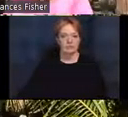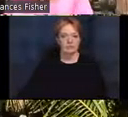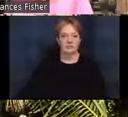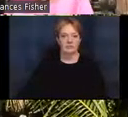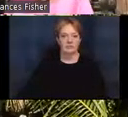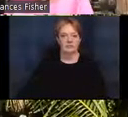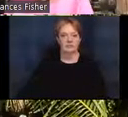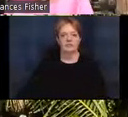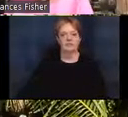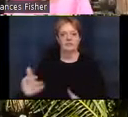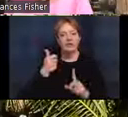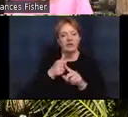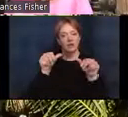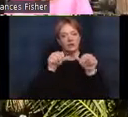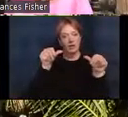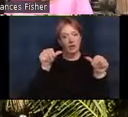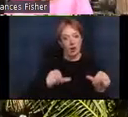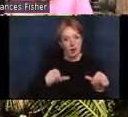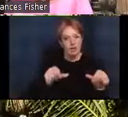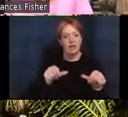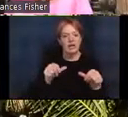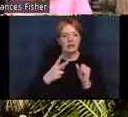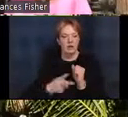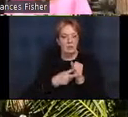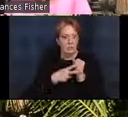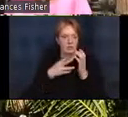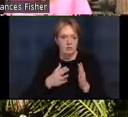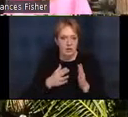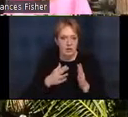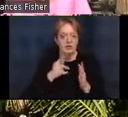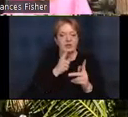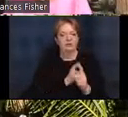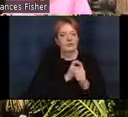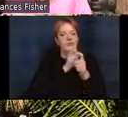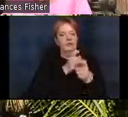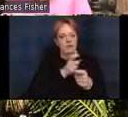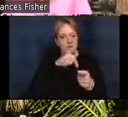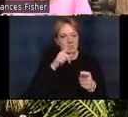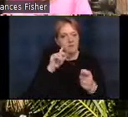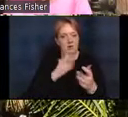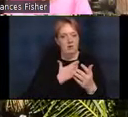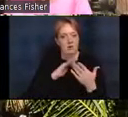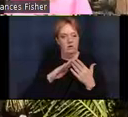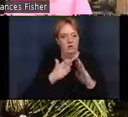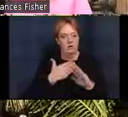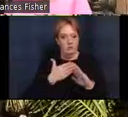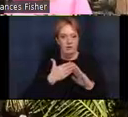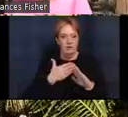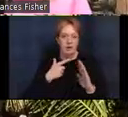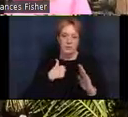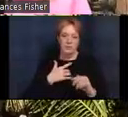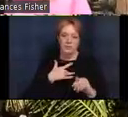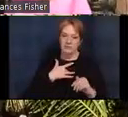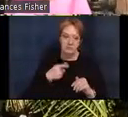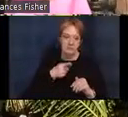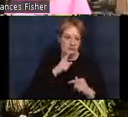she left this to our community and visitors. And we believe it's special for so many